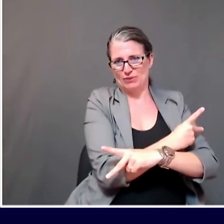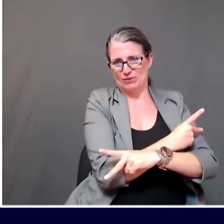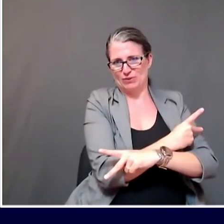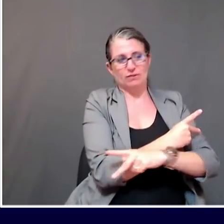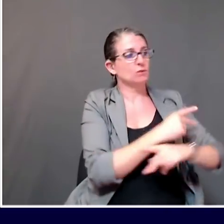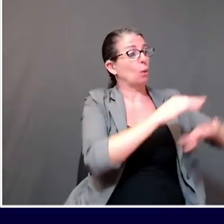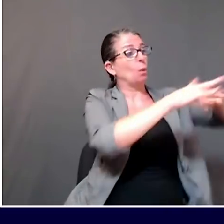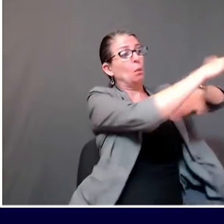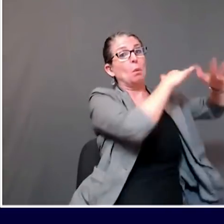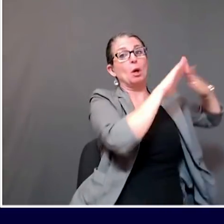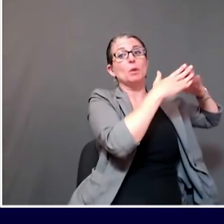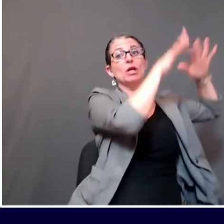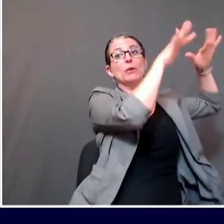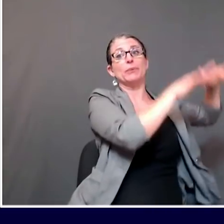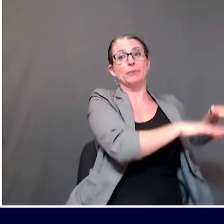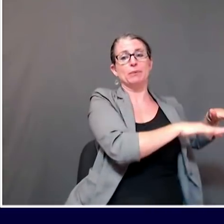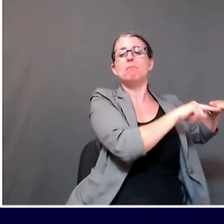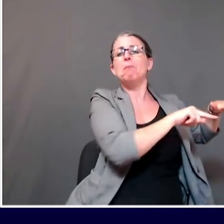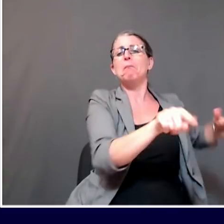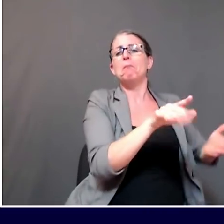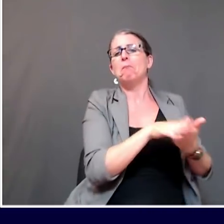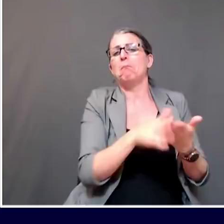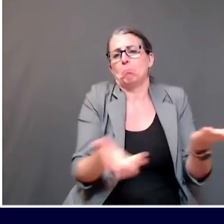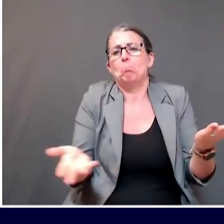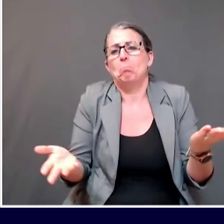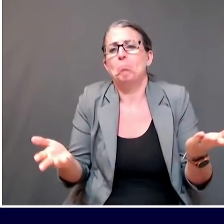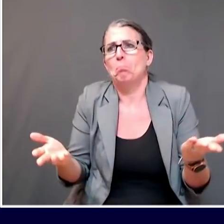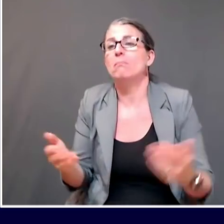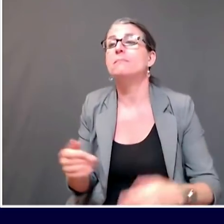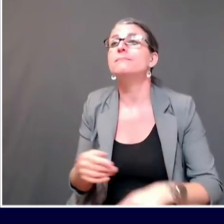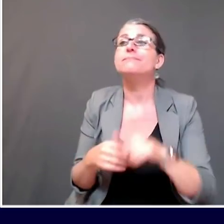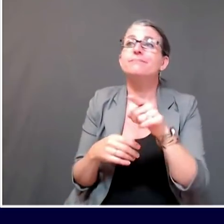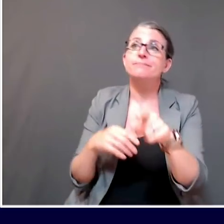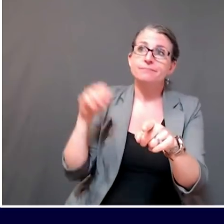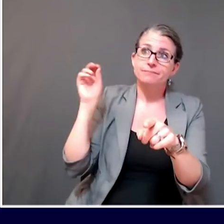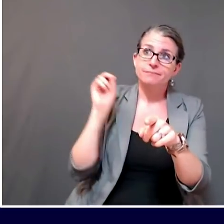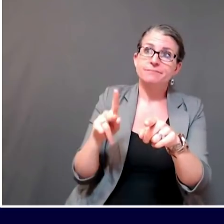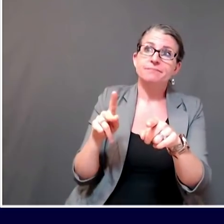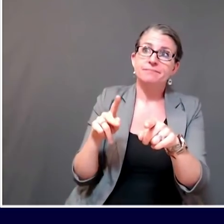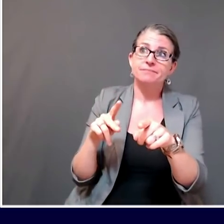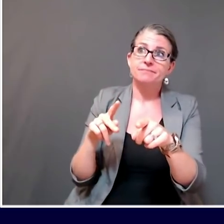And the last question for the afternoon goes to Charlie from the BDN.